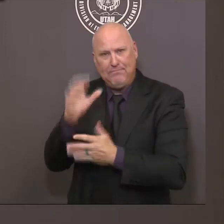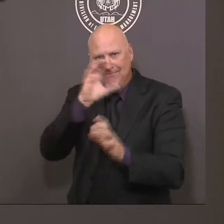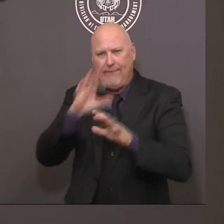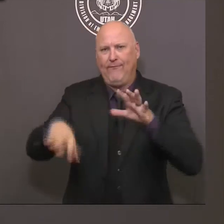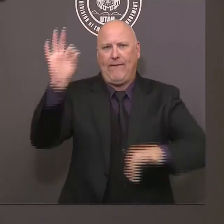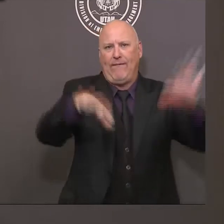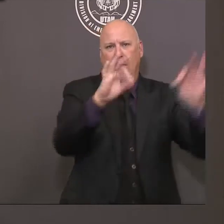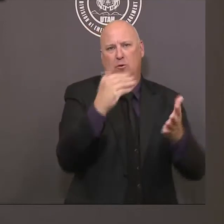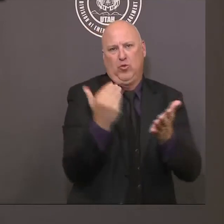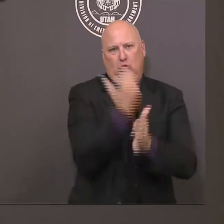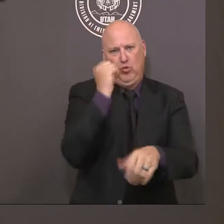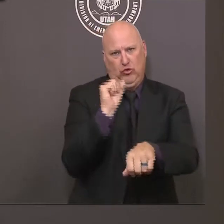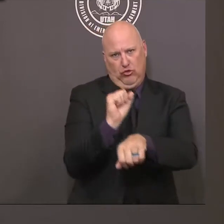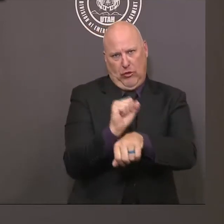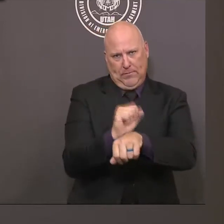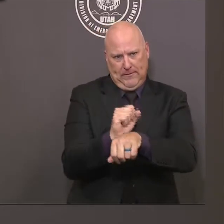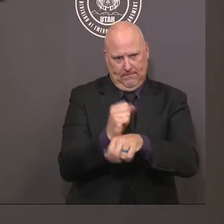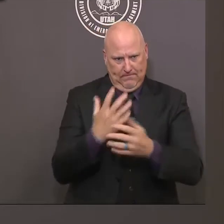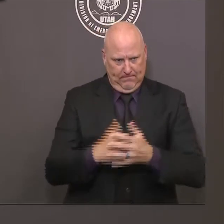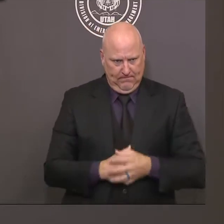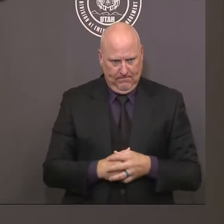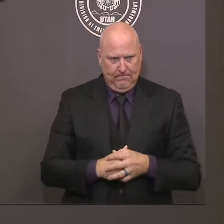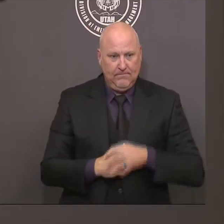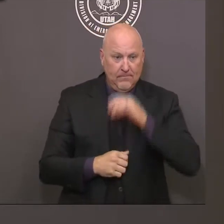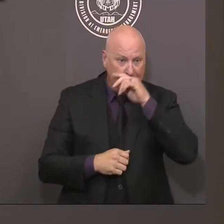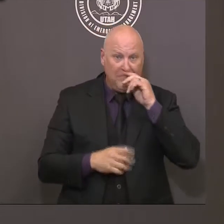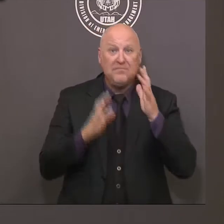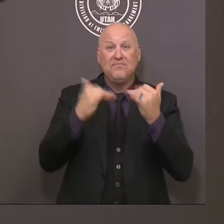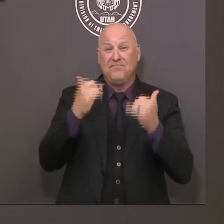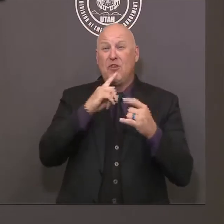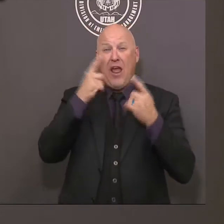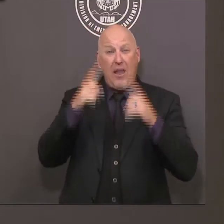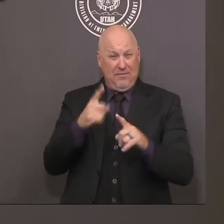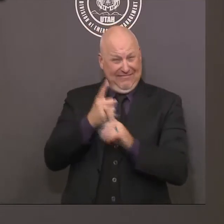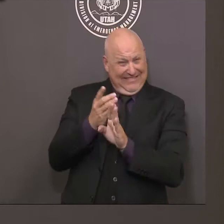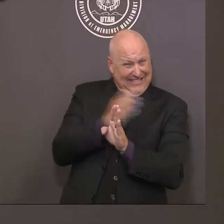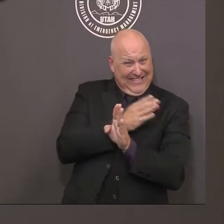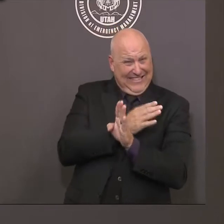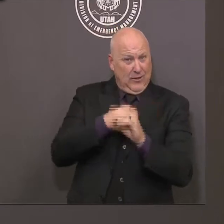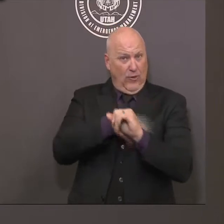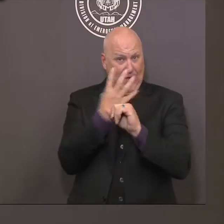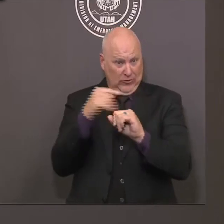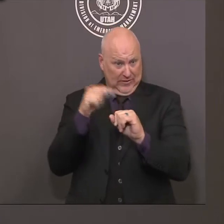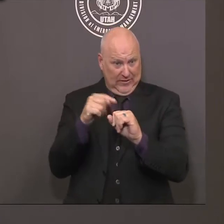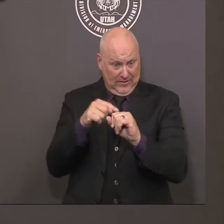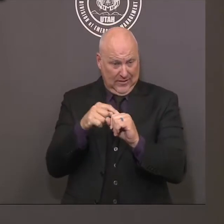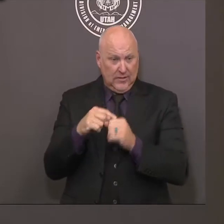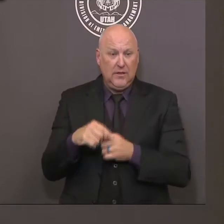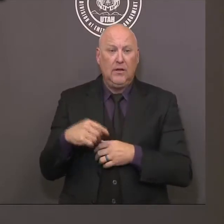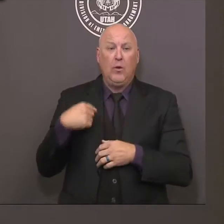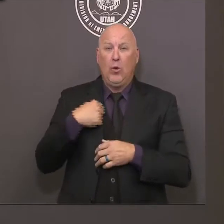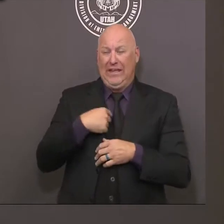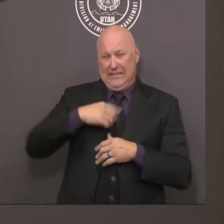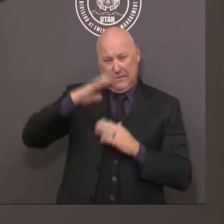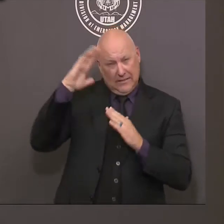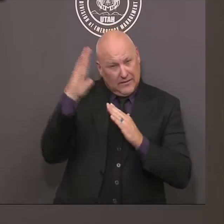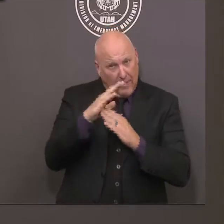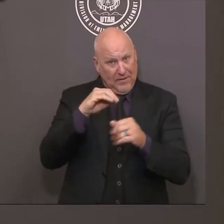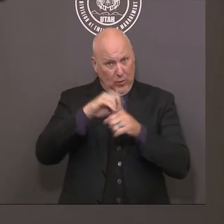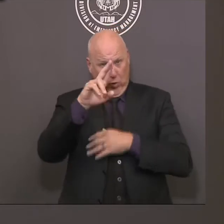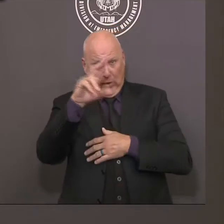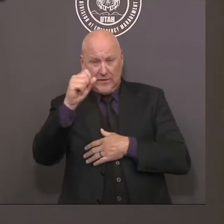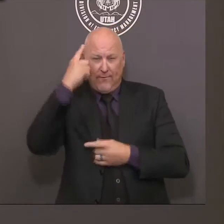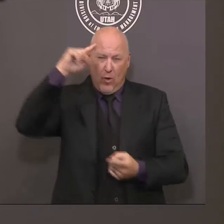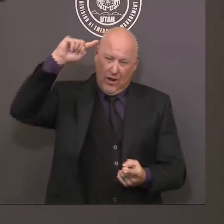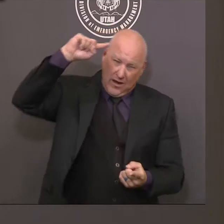And because of that, our industries still have many available jobs. Third, getting Utahns back